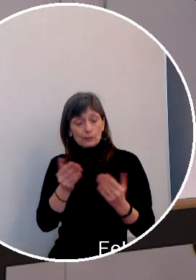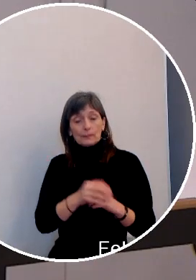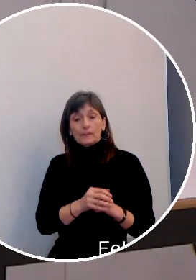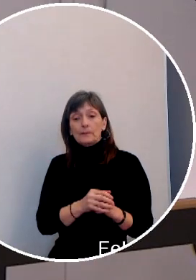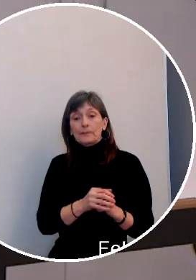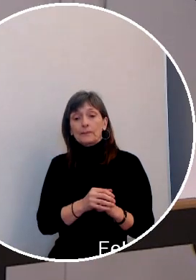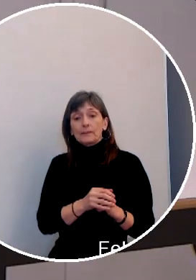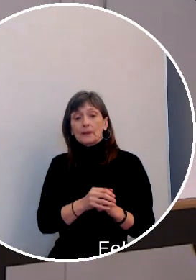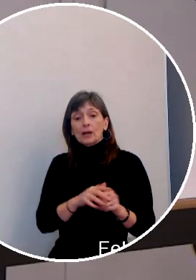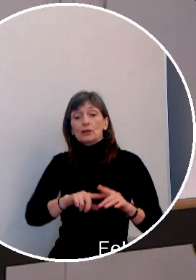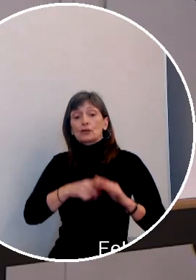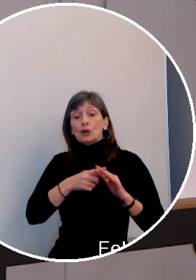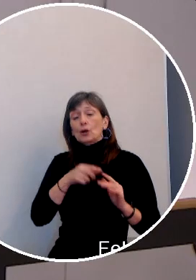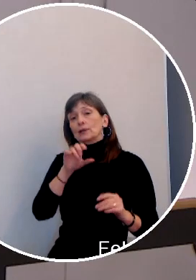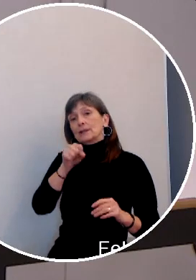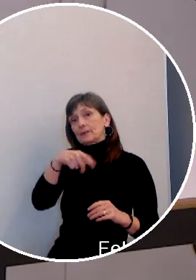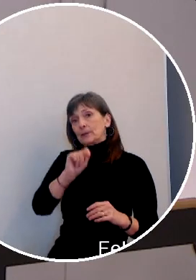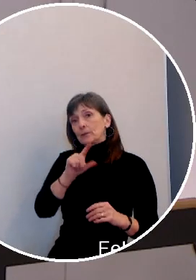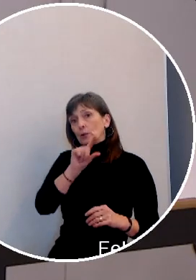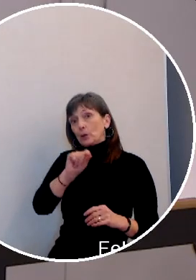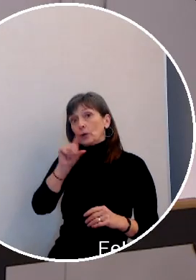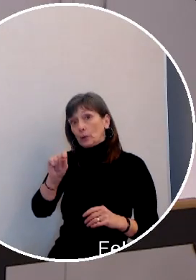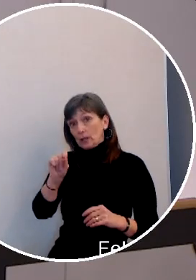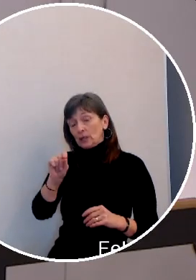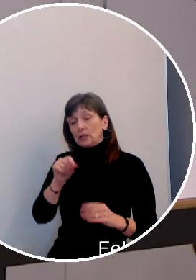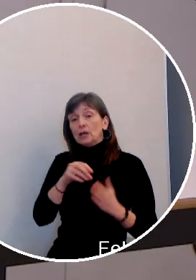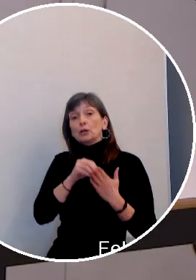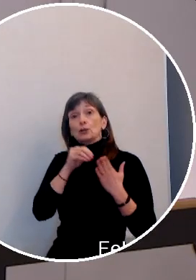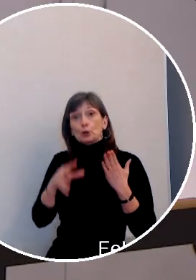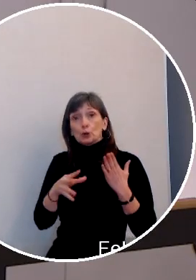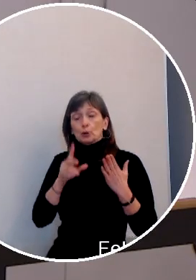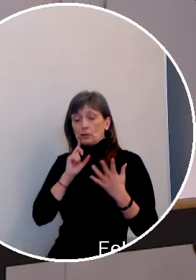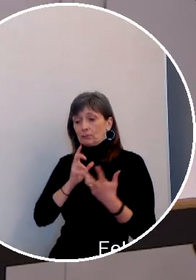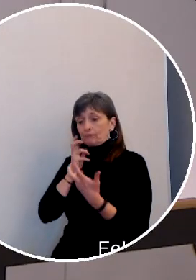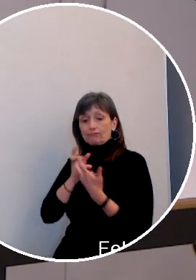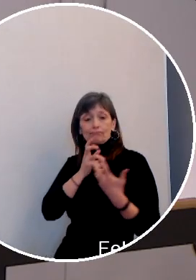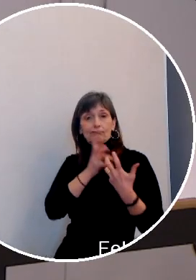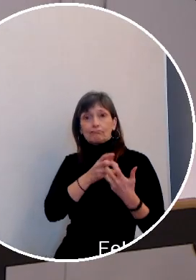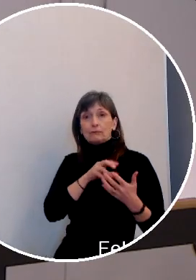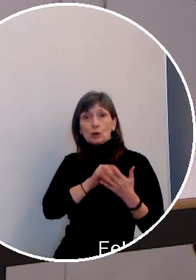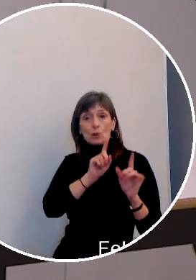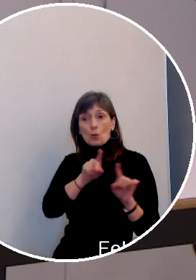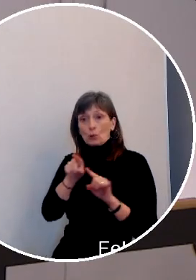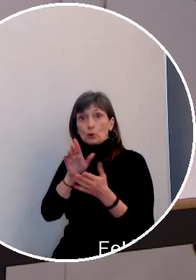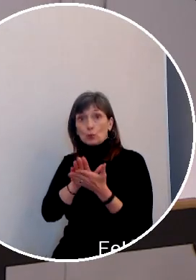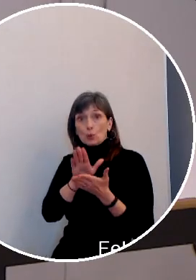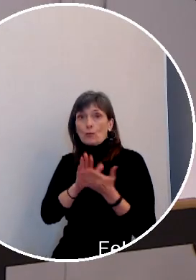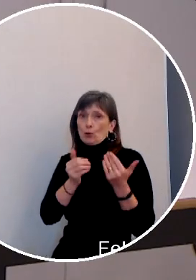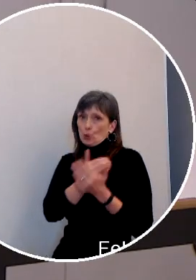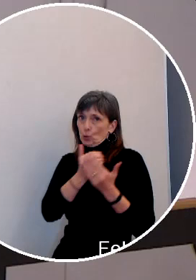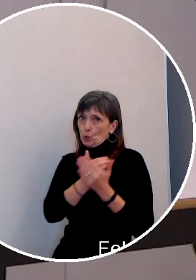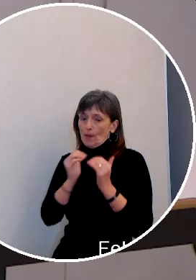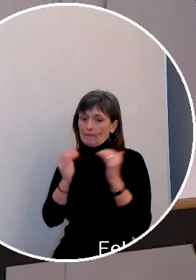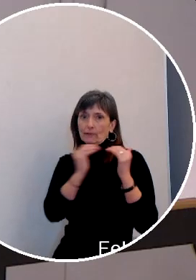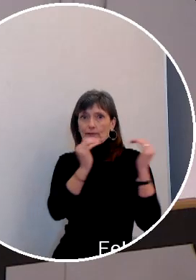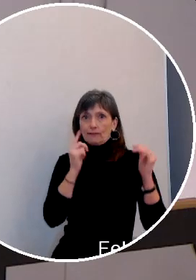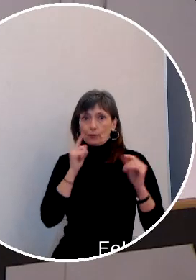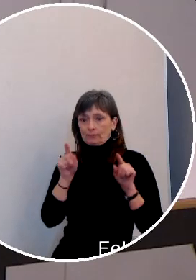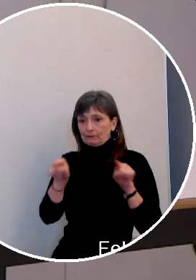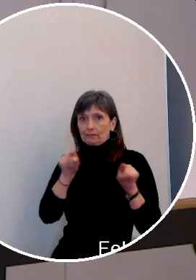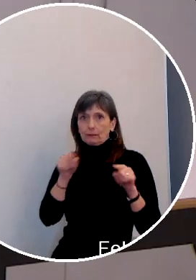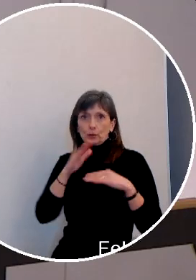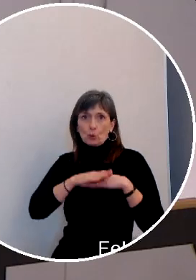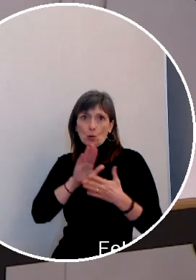effective September 2020, students will attend the appropriate school in accordance with the new grade